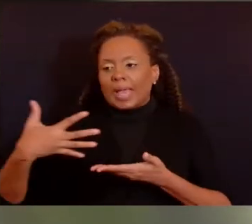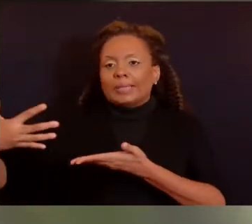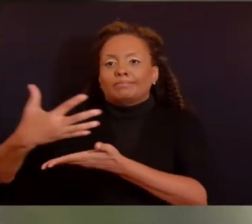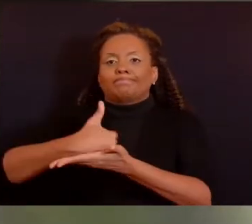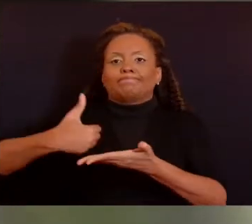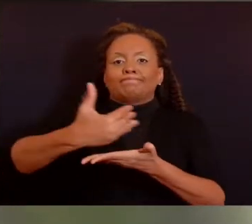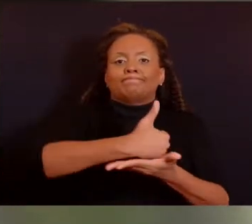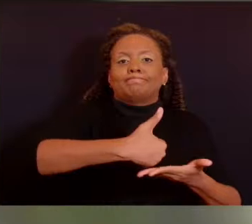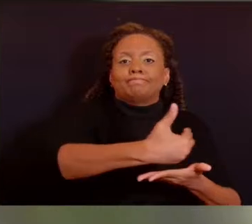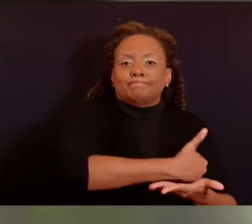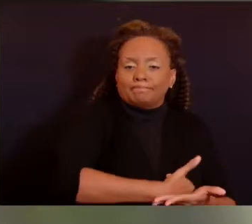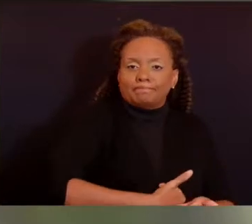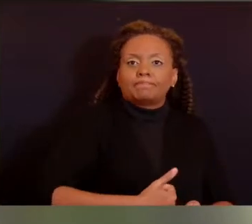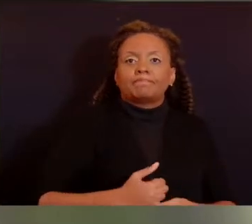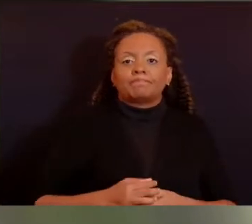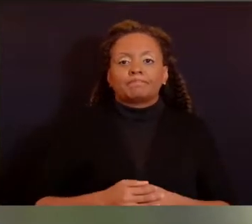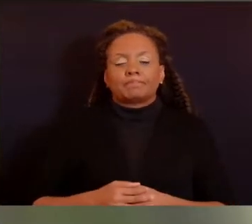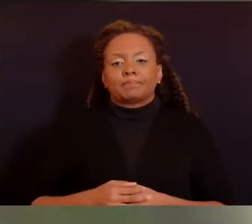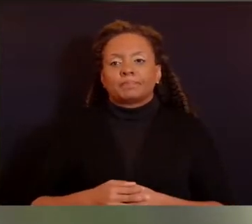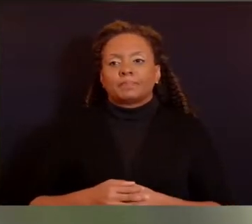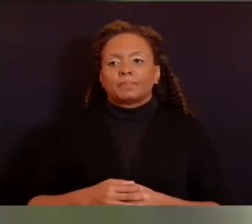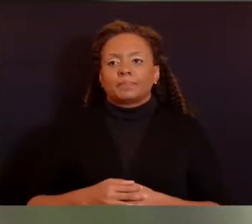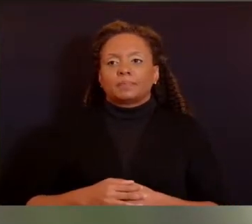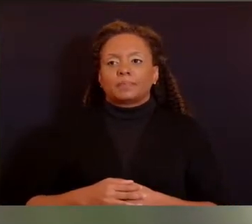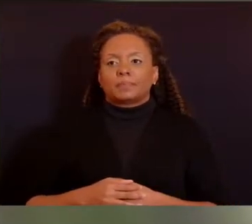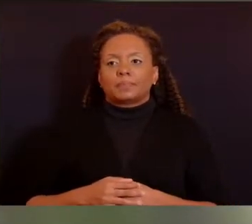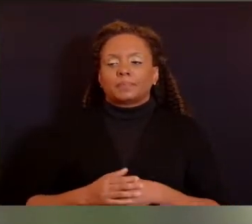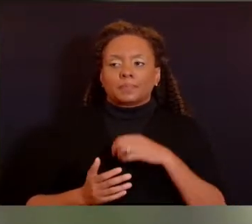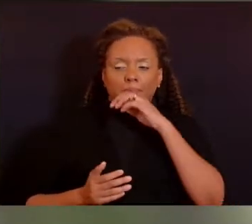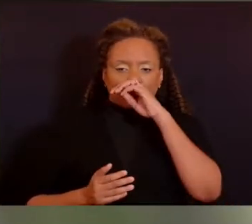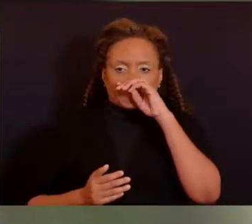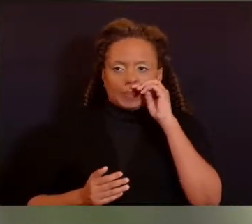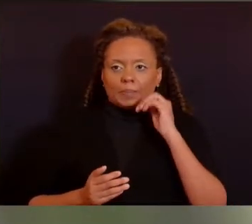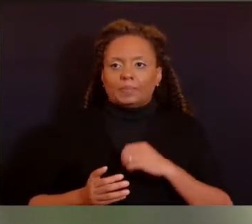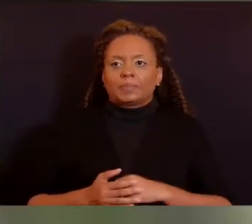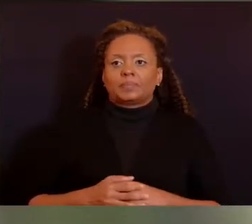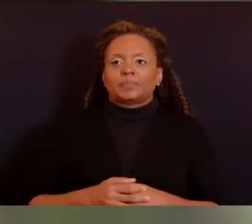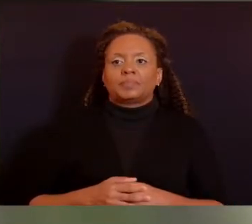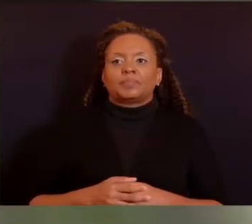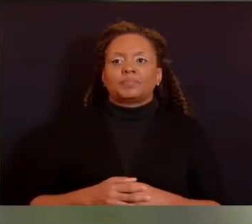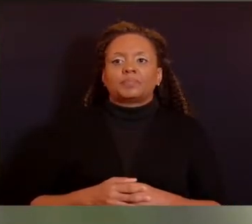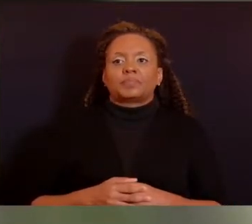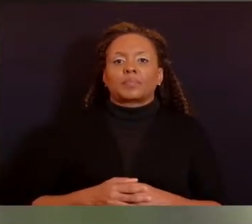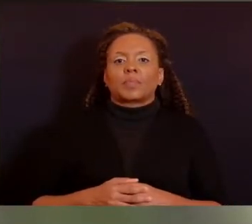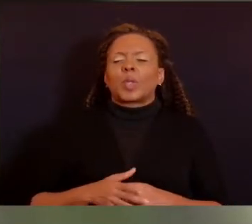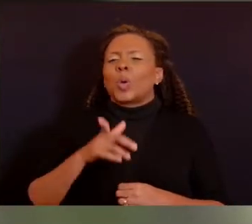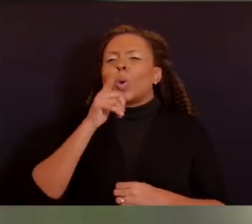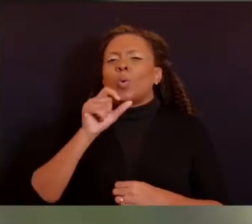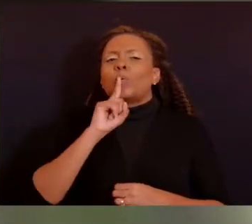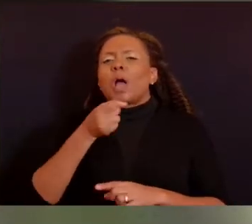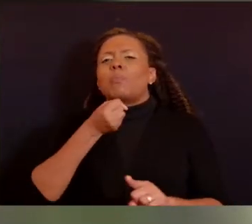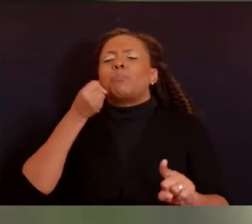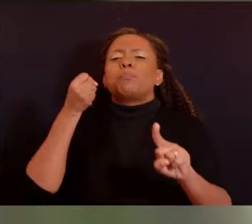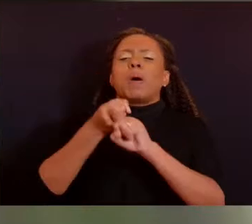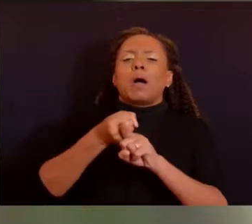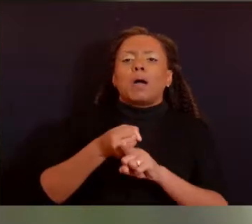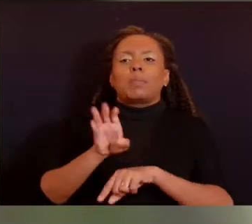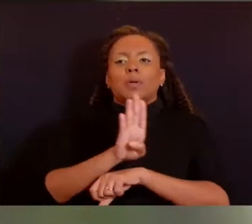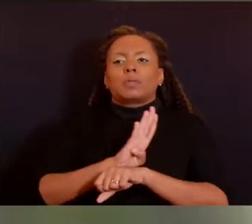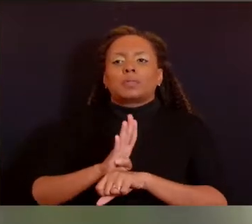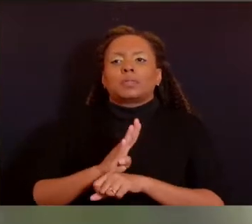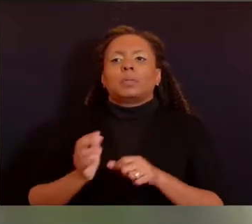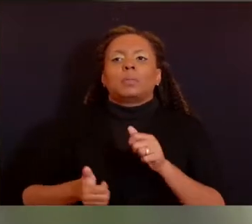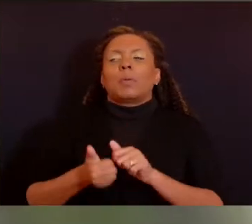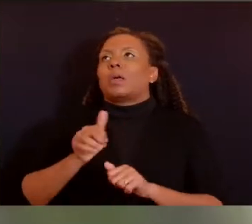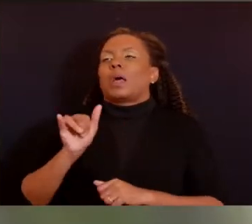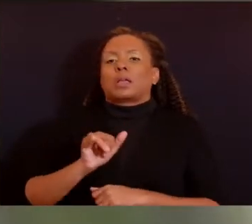the island. The heavier impacted areas of Barbados was mostly central parts. We're talking from